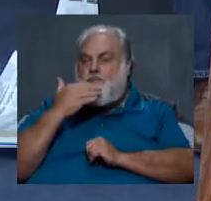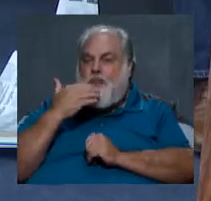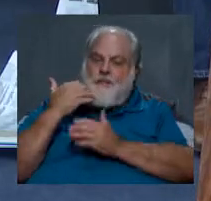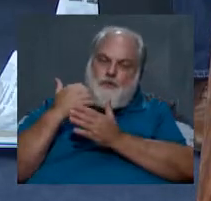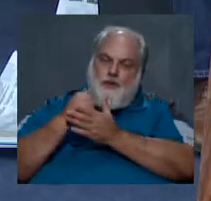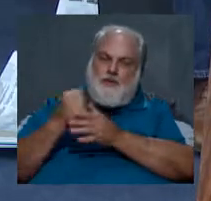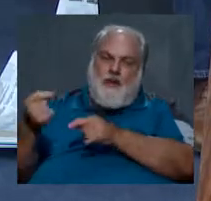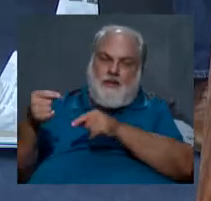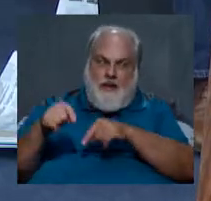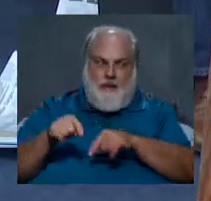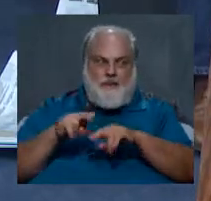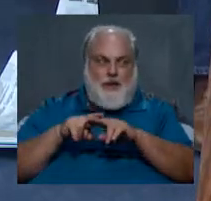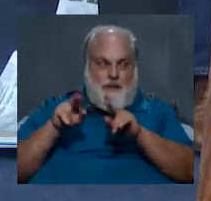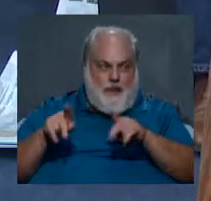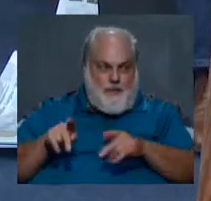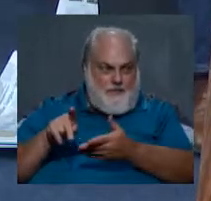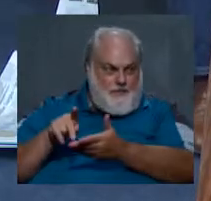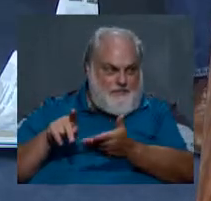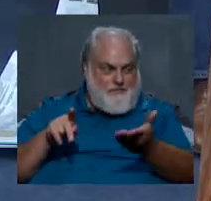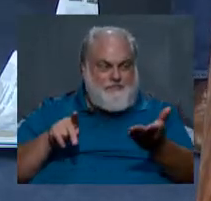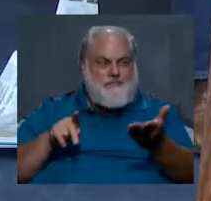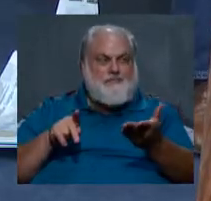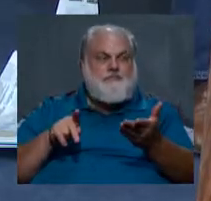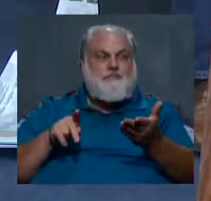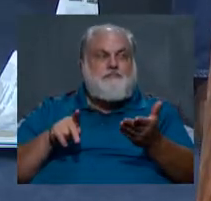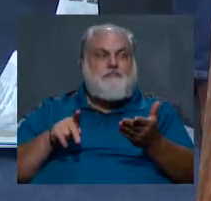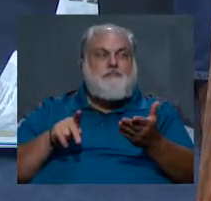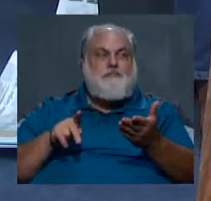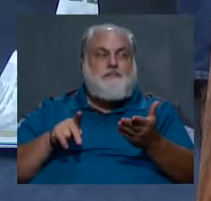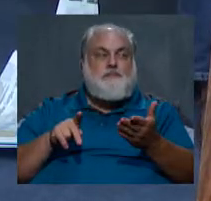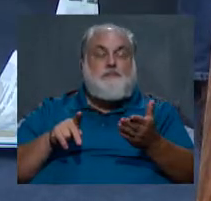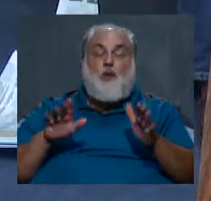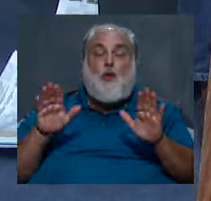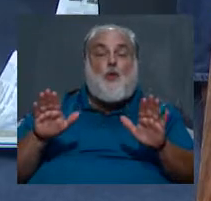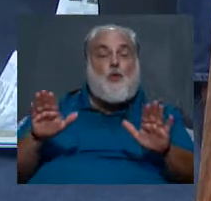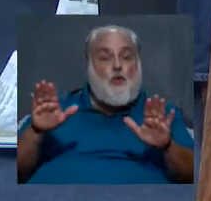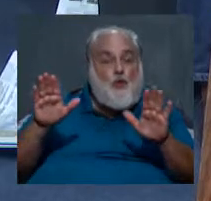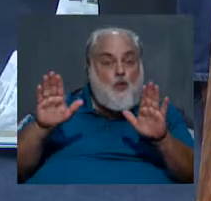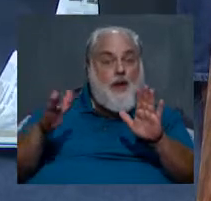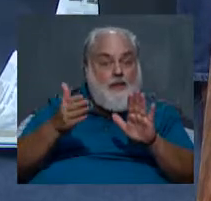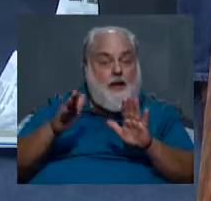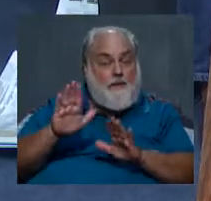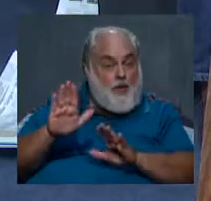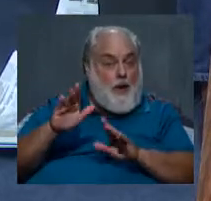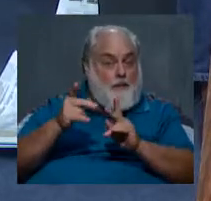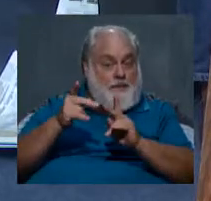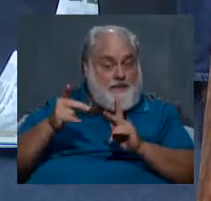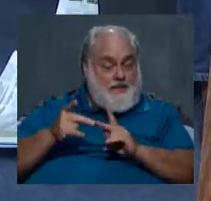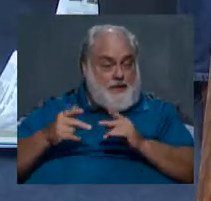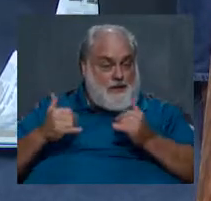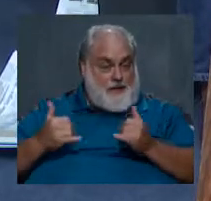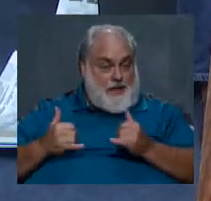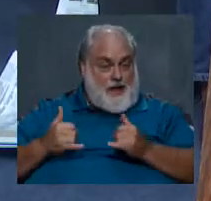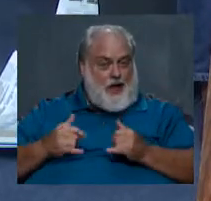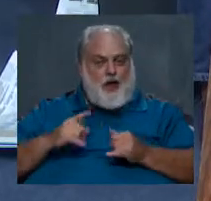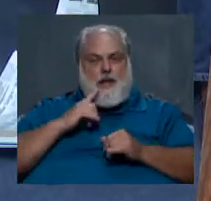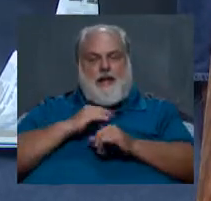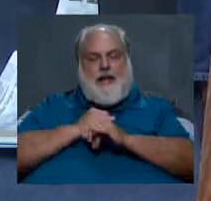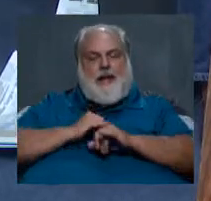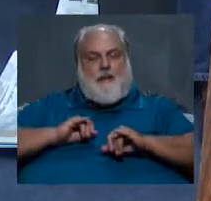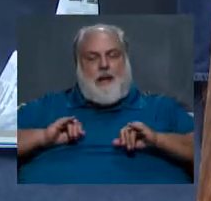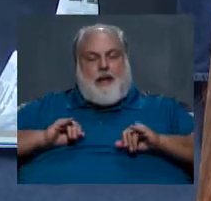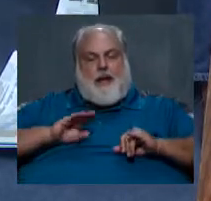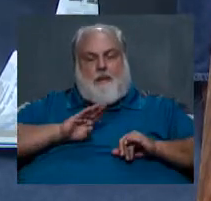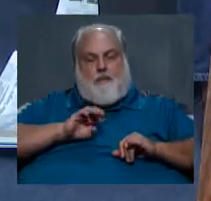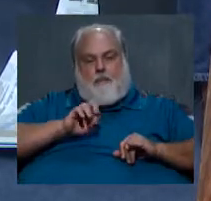here today, Mr. Chairman, members of the committee, and ladies. I would just like to say the great thing about your position is you're an independent body. You